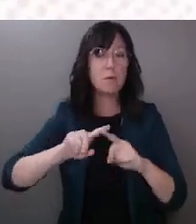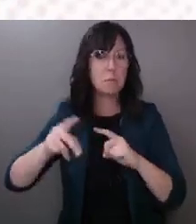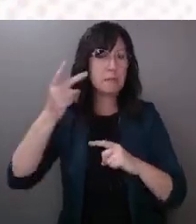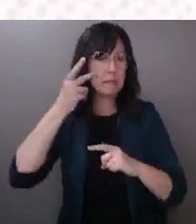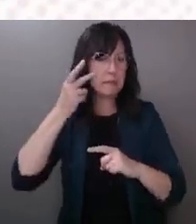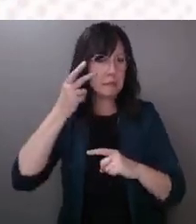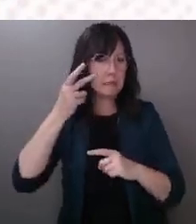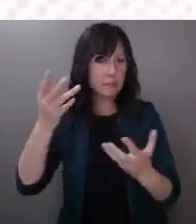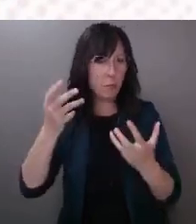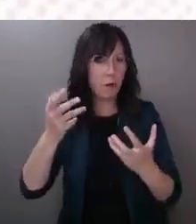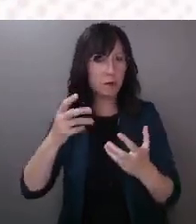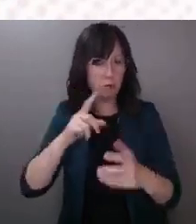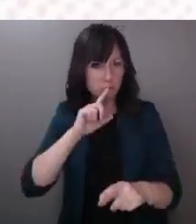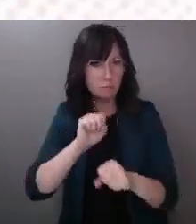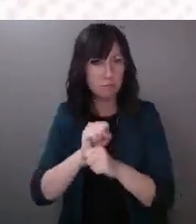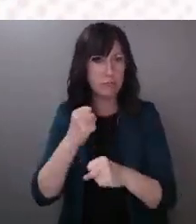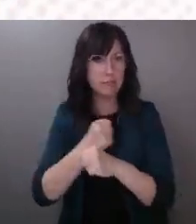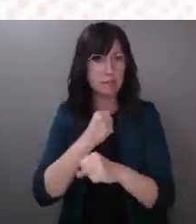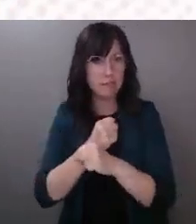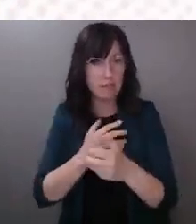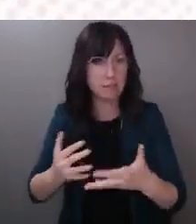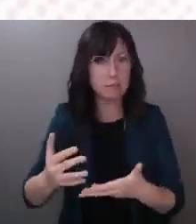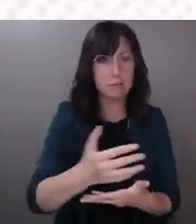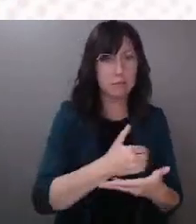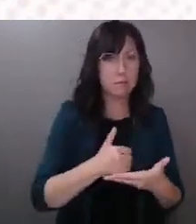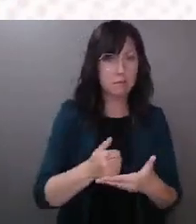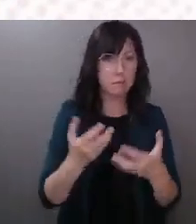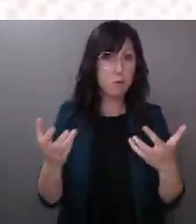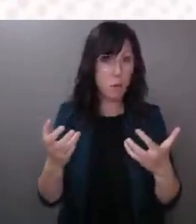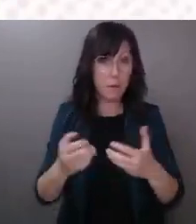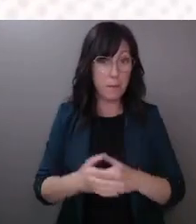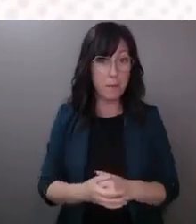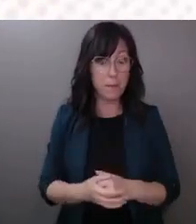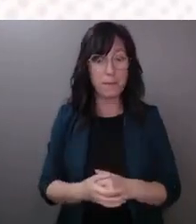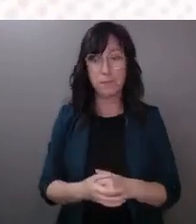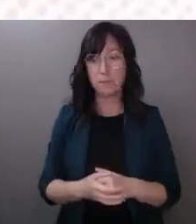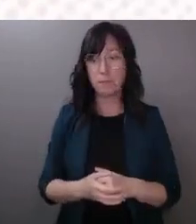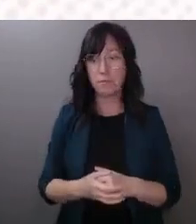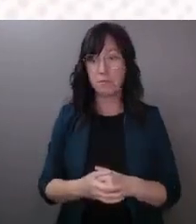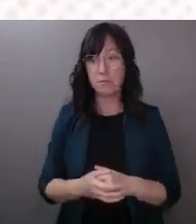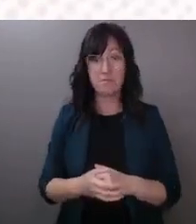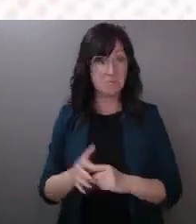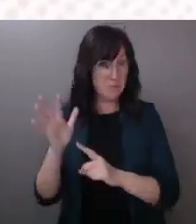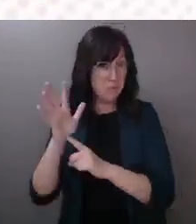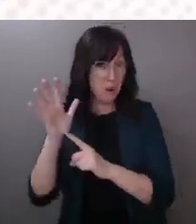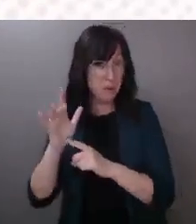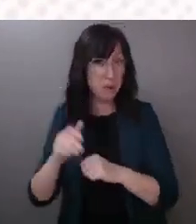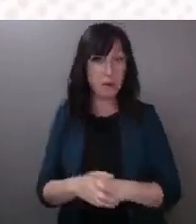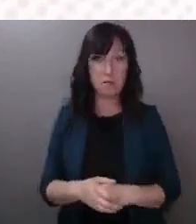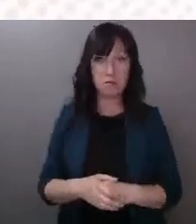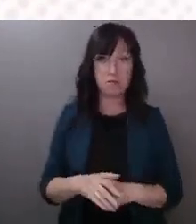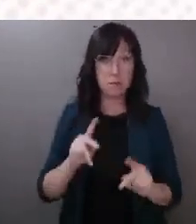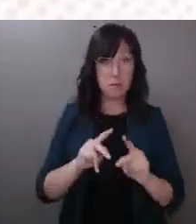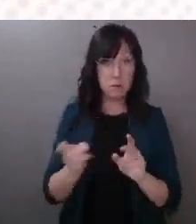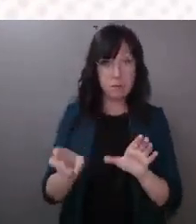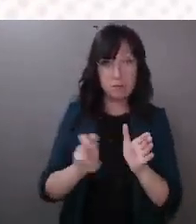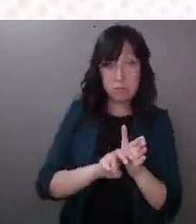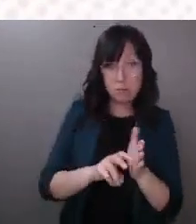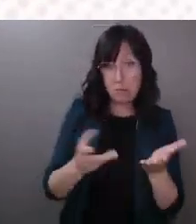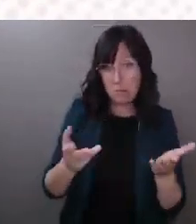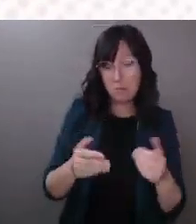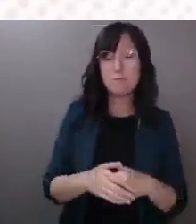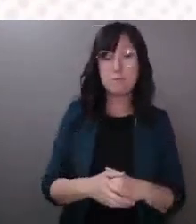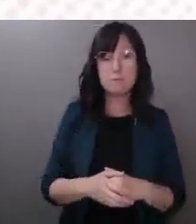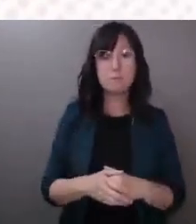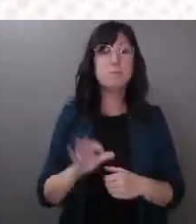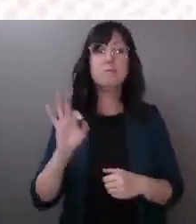actually gather data over the coming months, and we want to see whether it's popular and whether it works well. Thank you very much. My next question